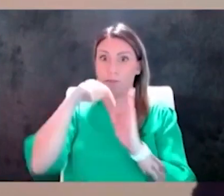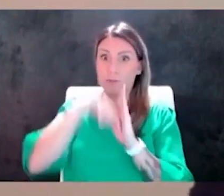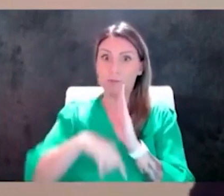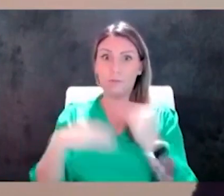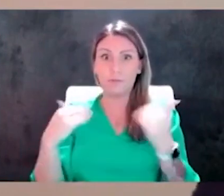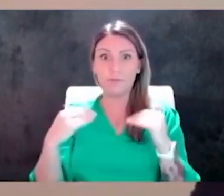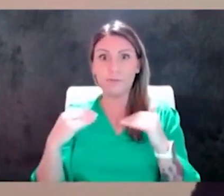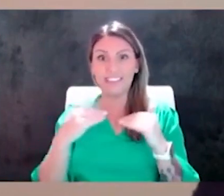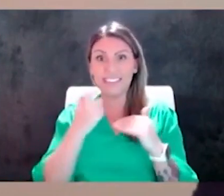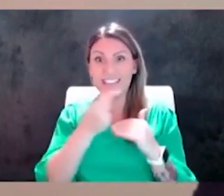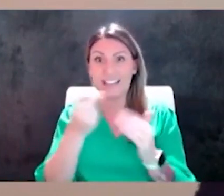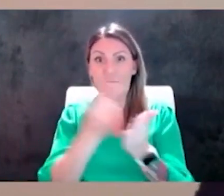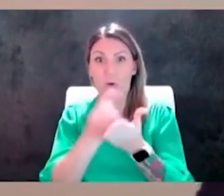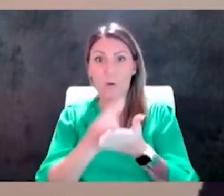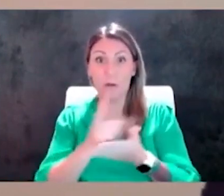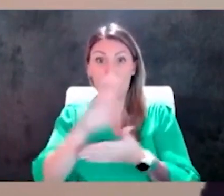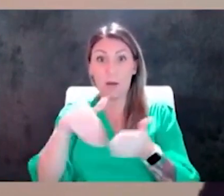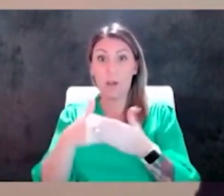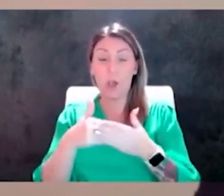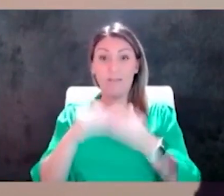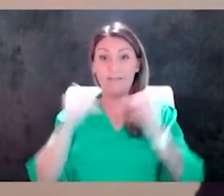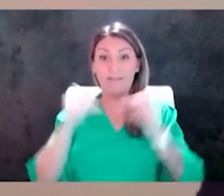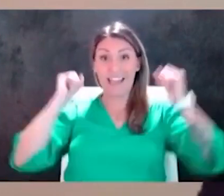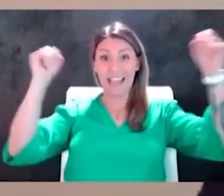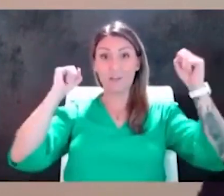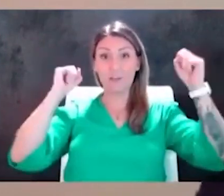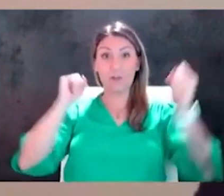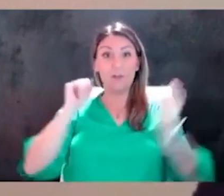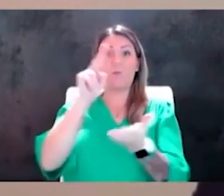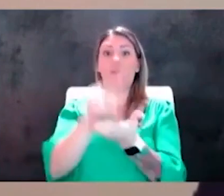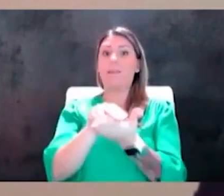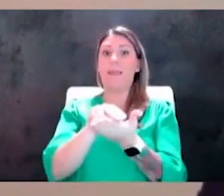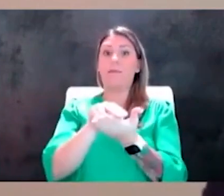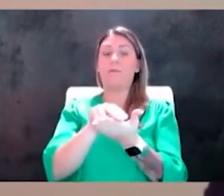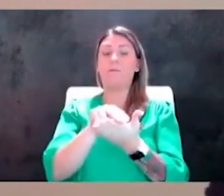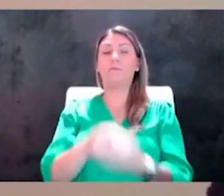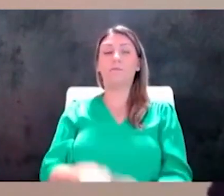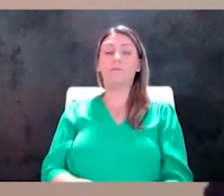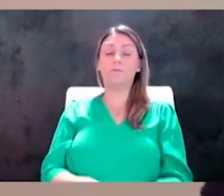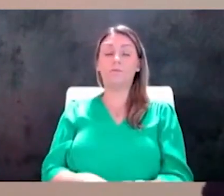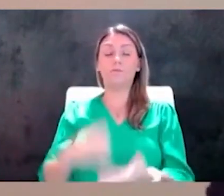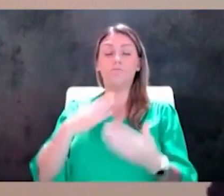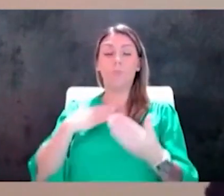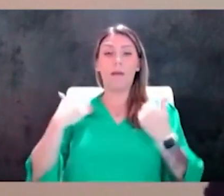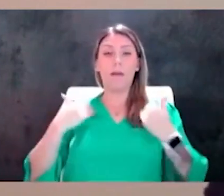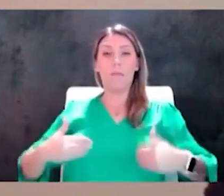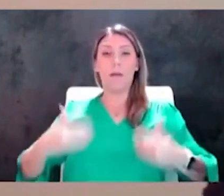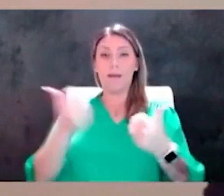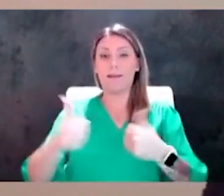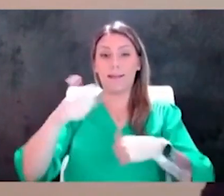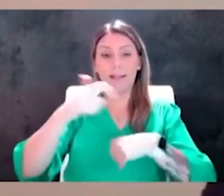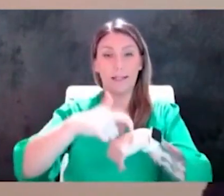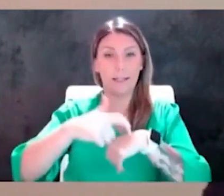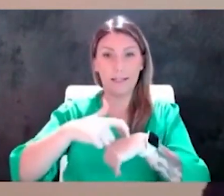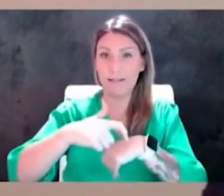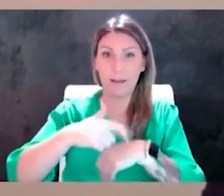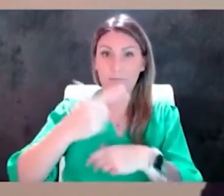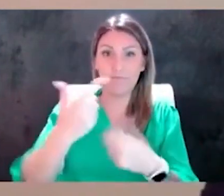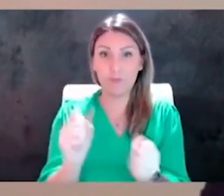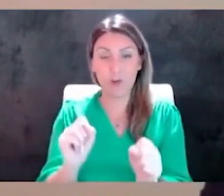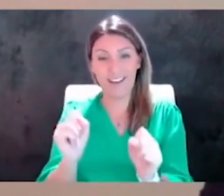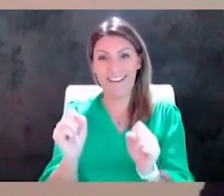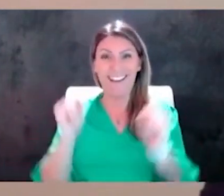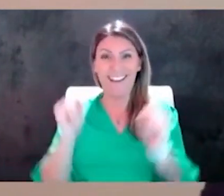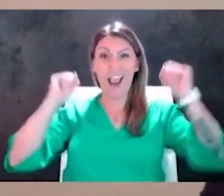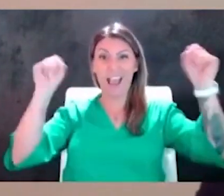weeks, all of our exercises were done just laying down, because my body, anytime we tried to even do any sort of exercise